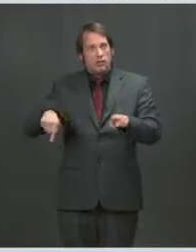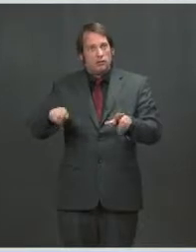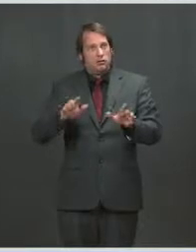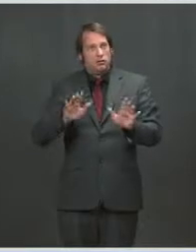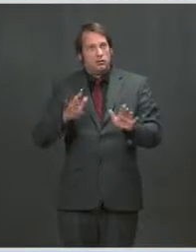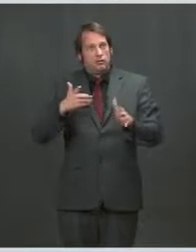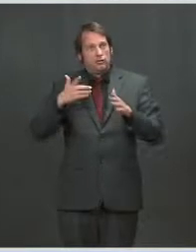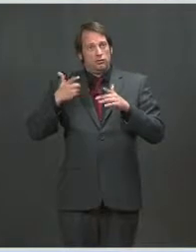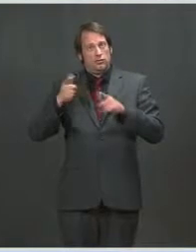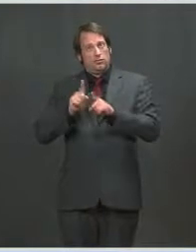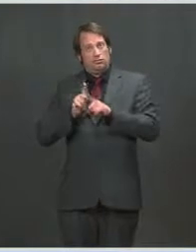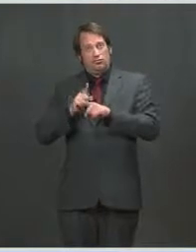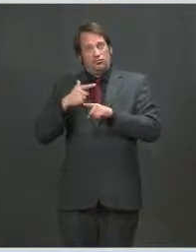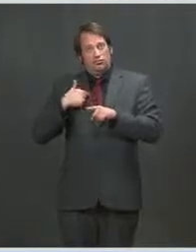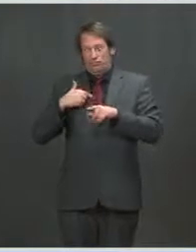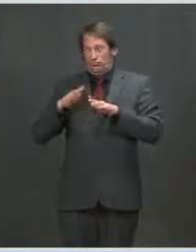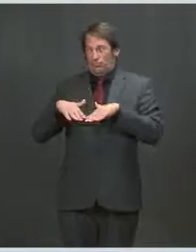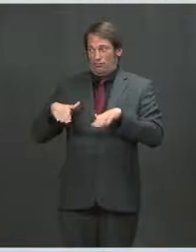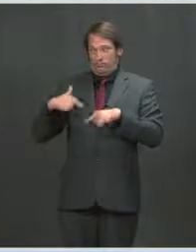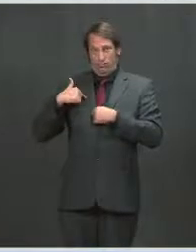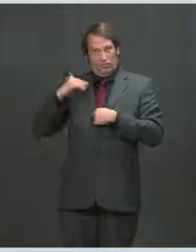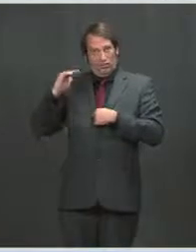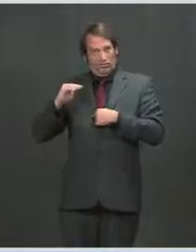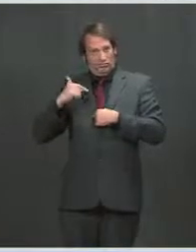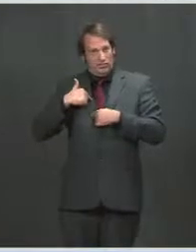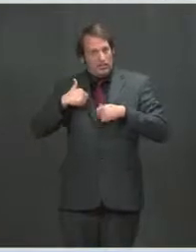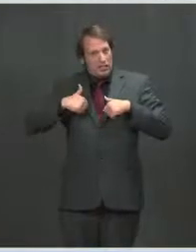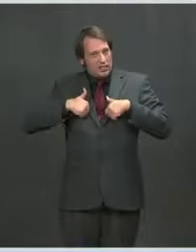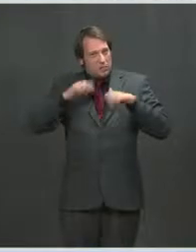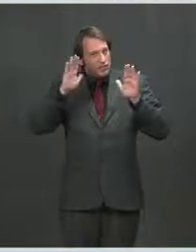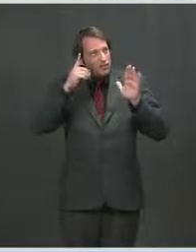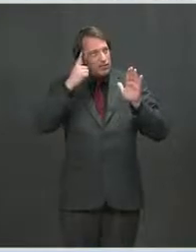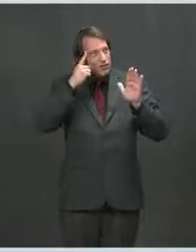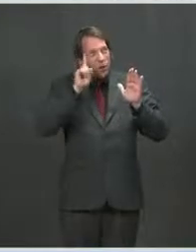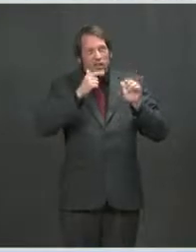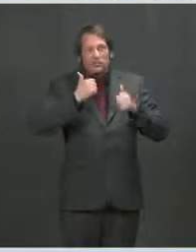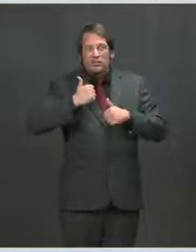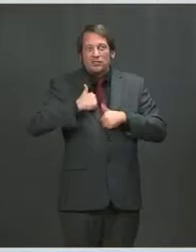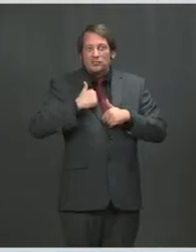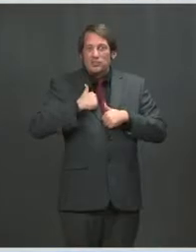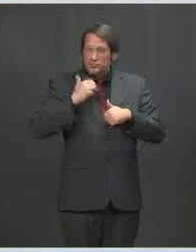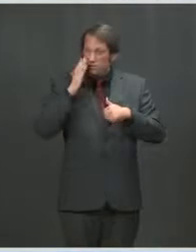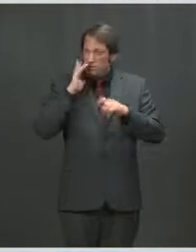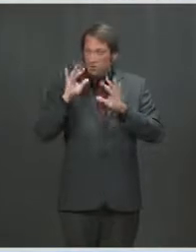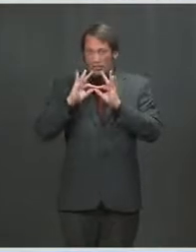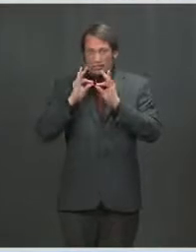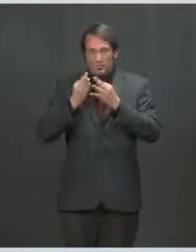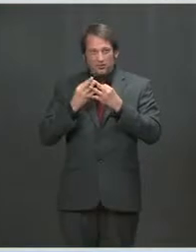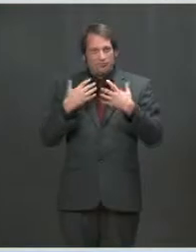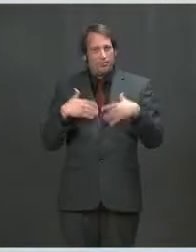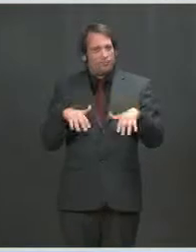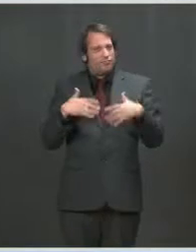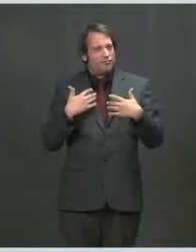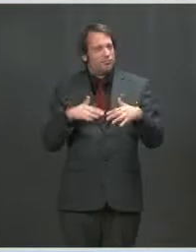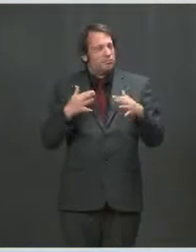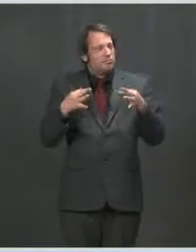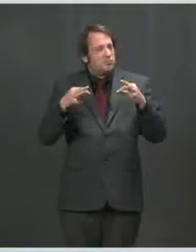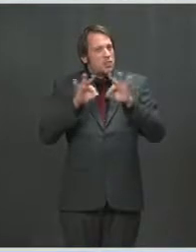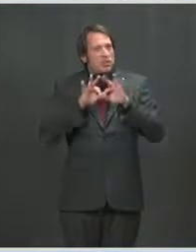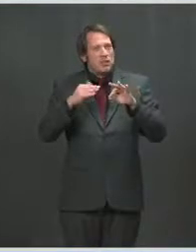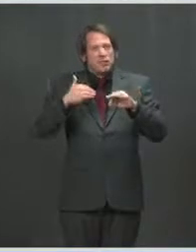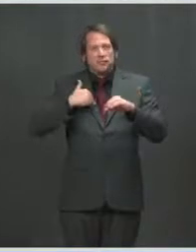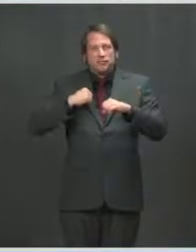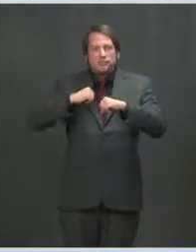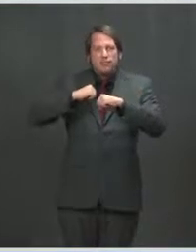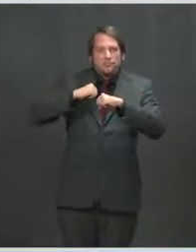Military families are as critical to our national defense as a rudder is to a ship, and we must